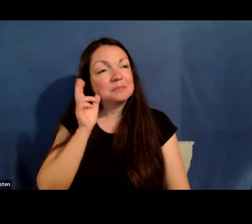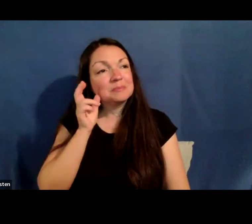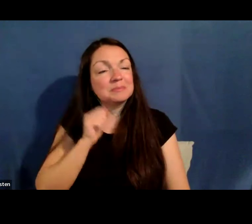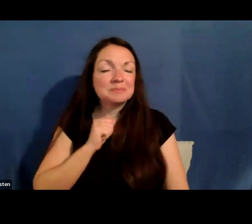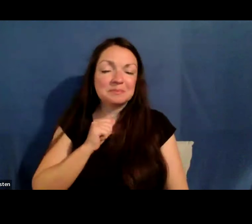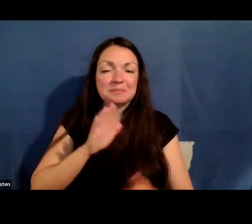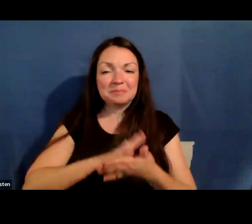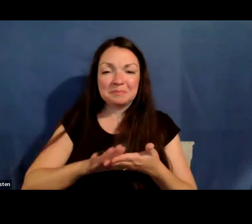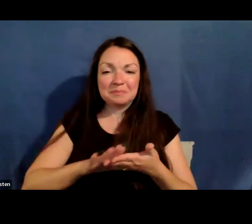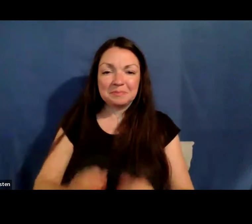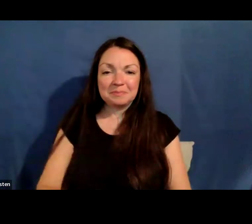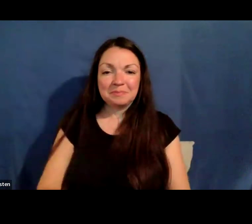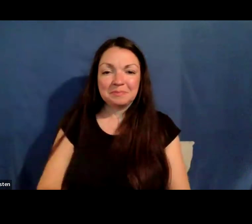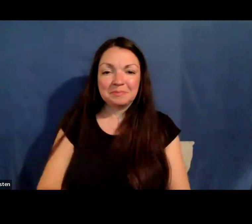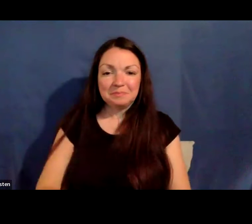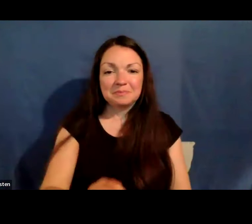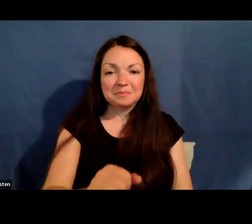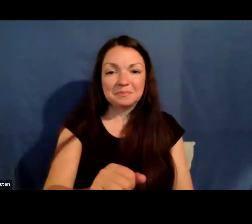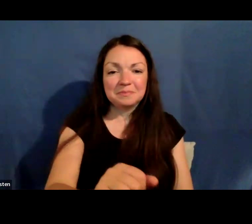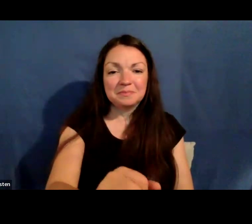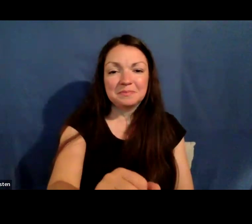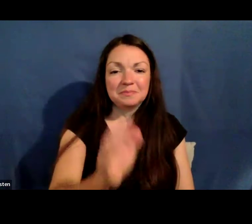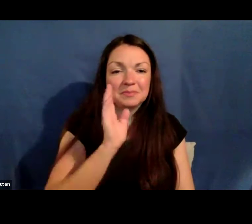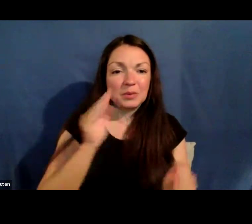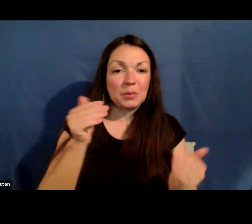Let me just bring this up and start.